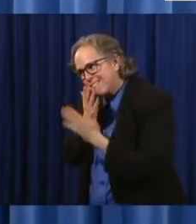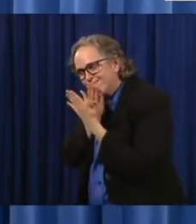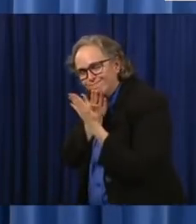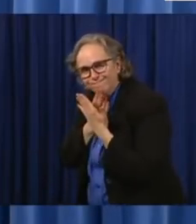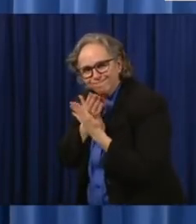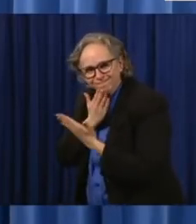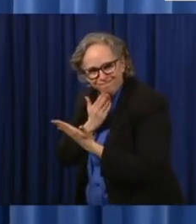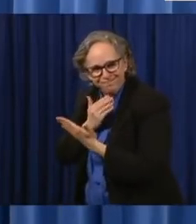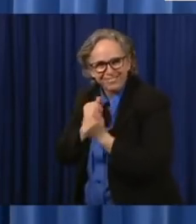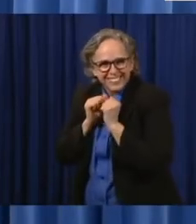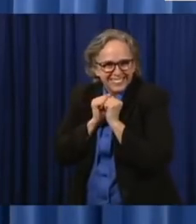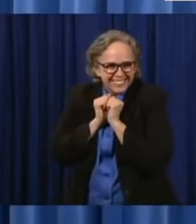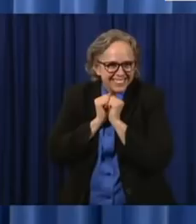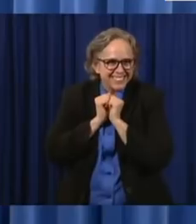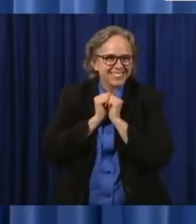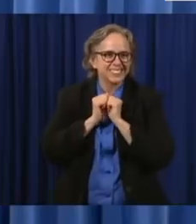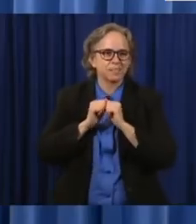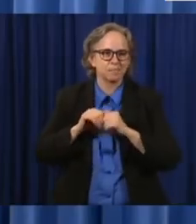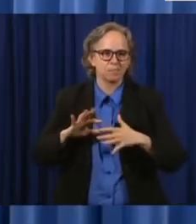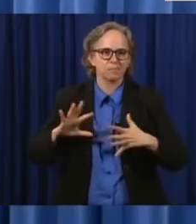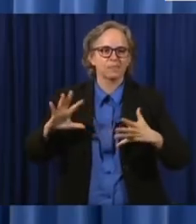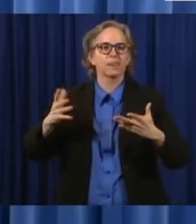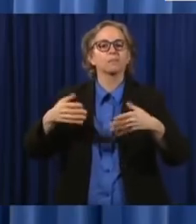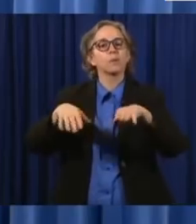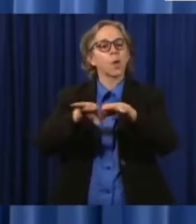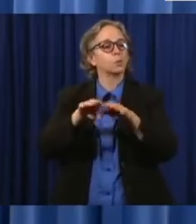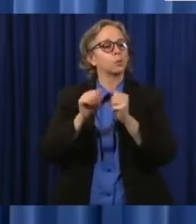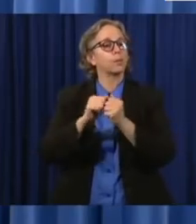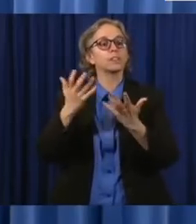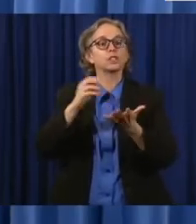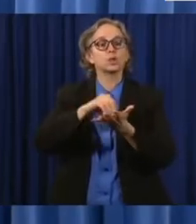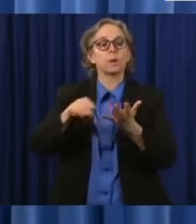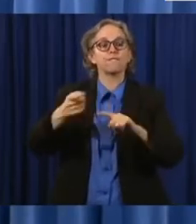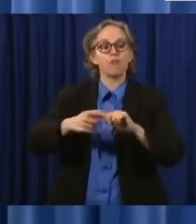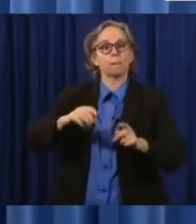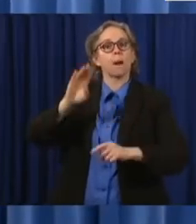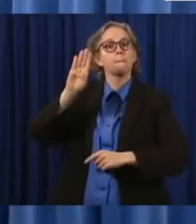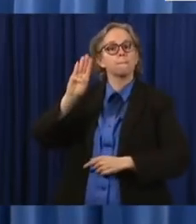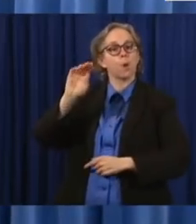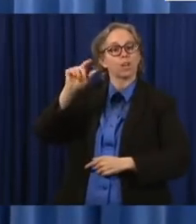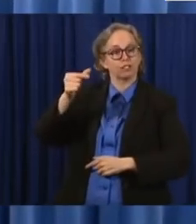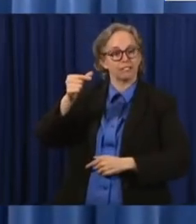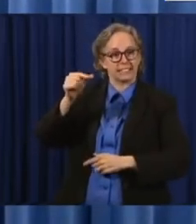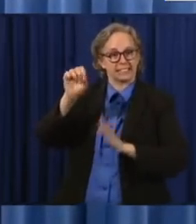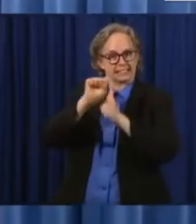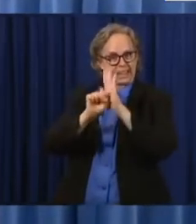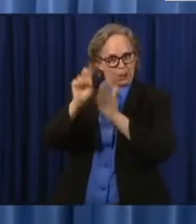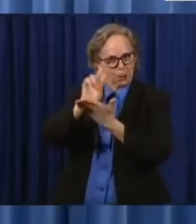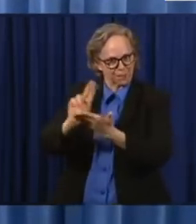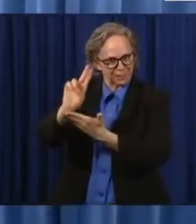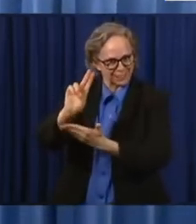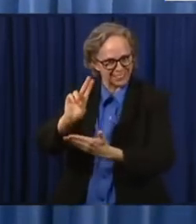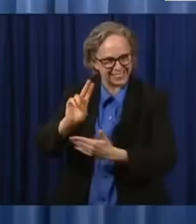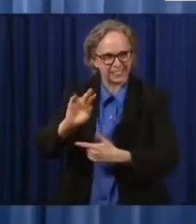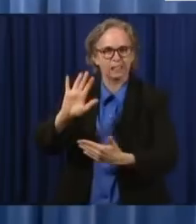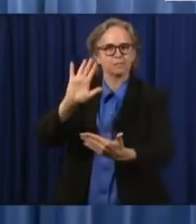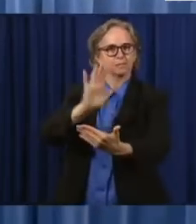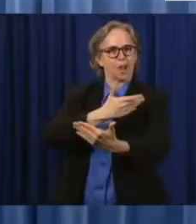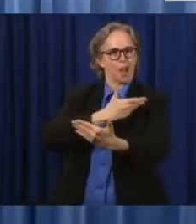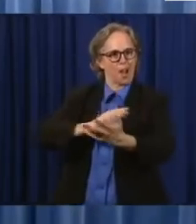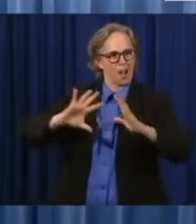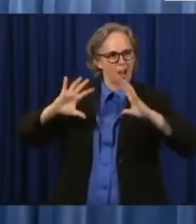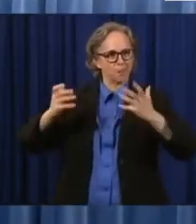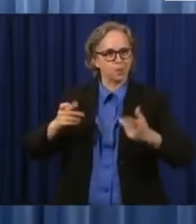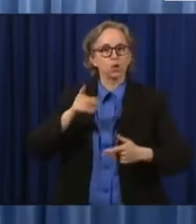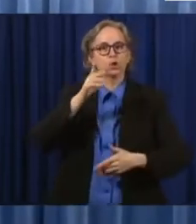We're going to close today with students from the Bowling Green State University's College of Music performing "You Will Be